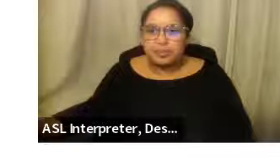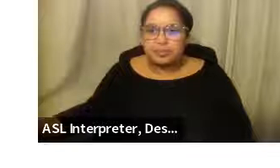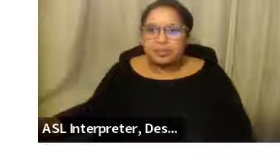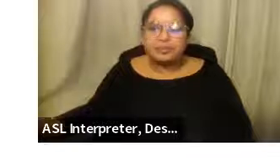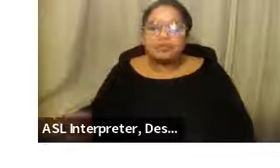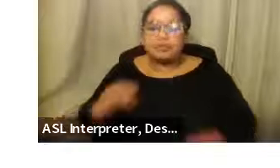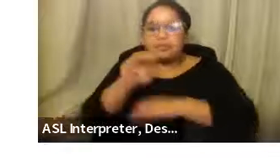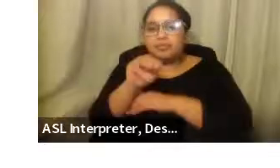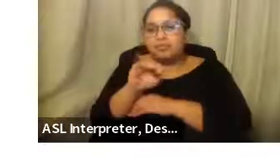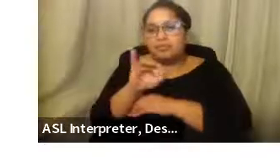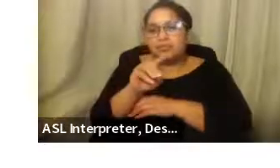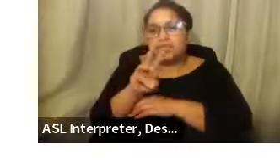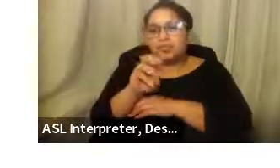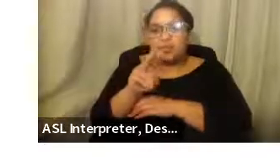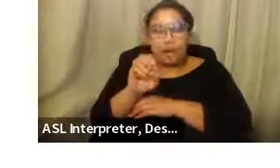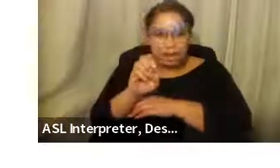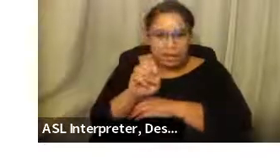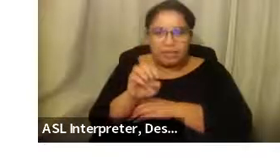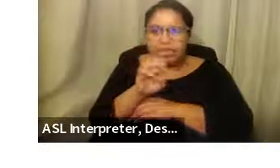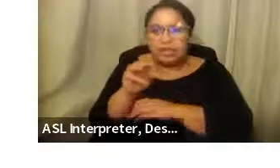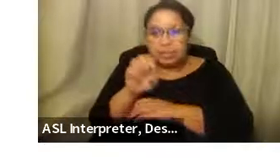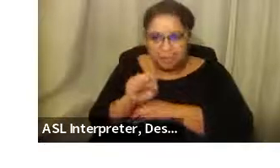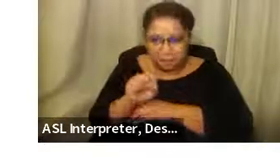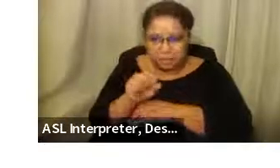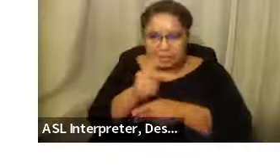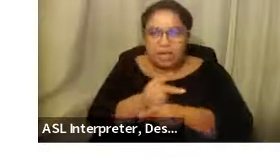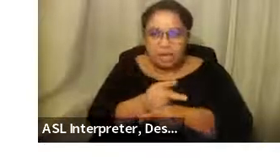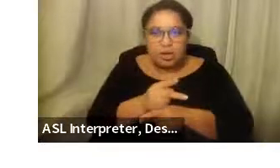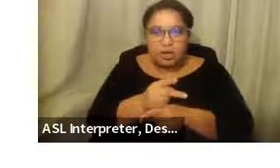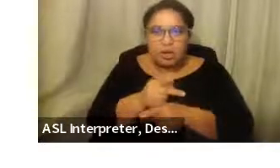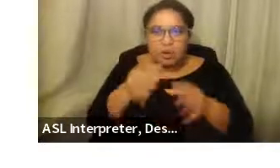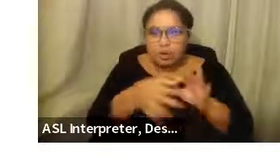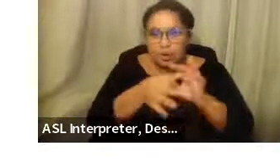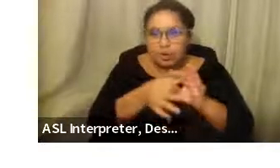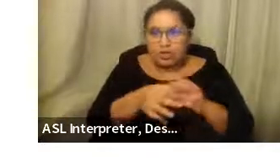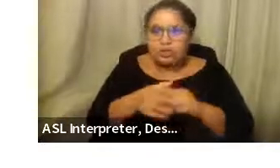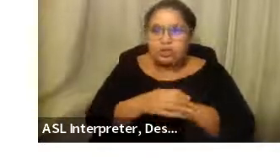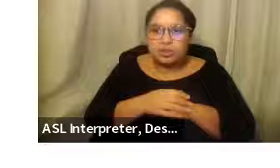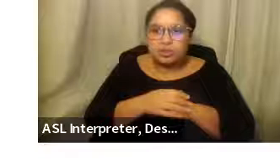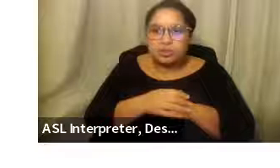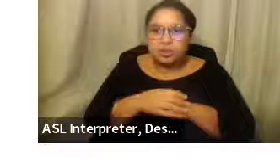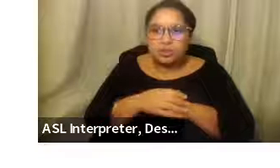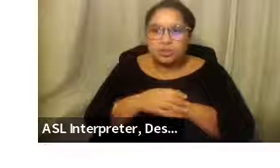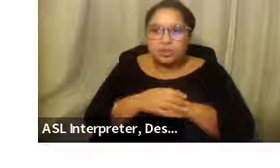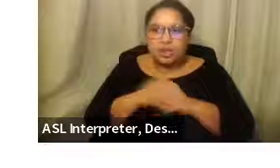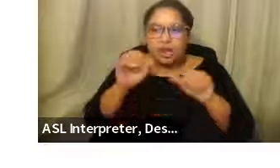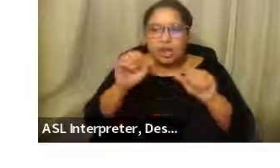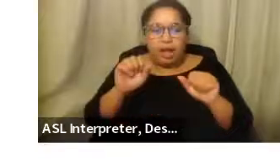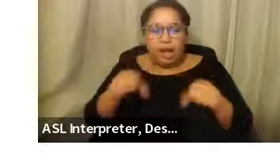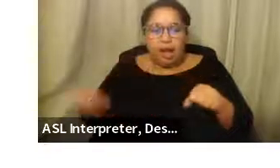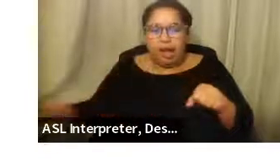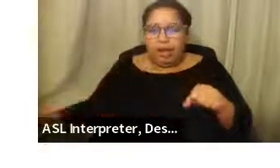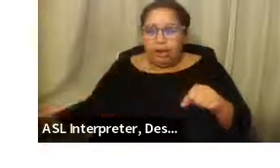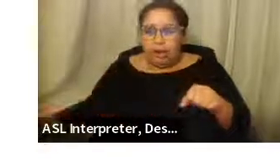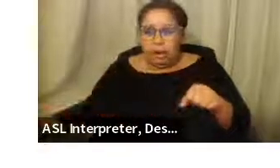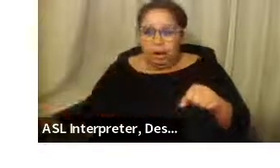and care coordination. And the question is, can there be protocols in place to keep running life-saving medications appropriately